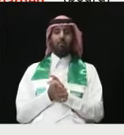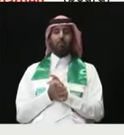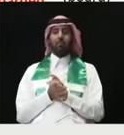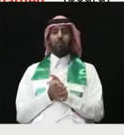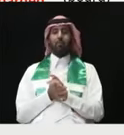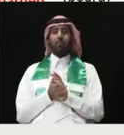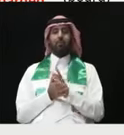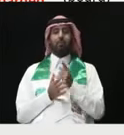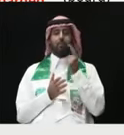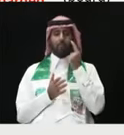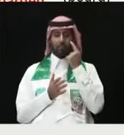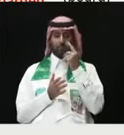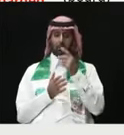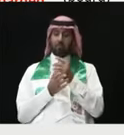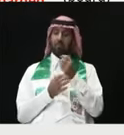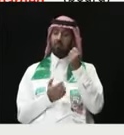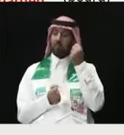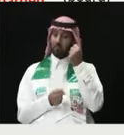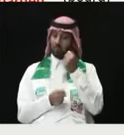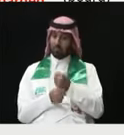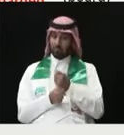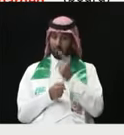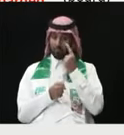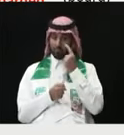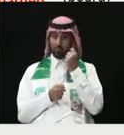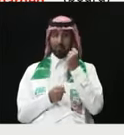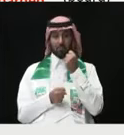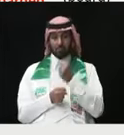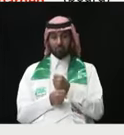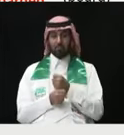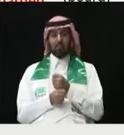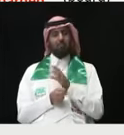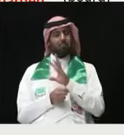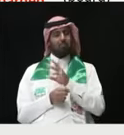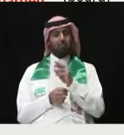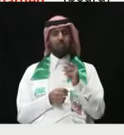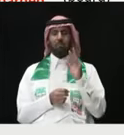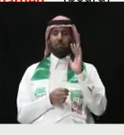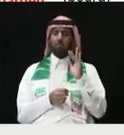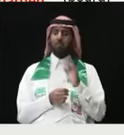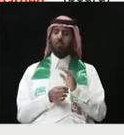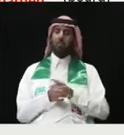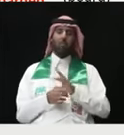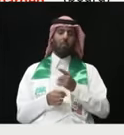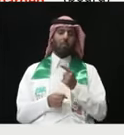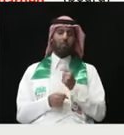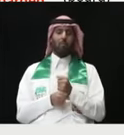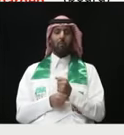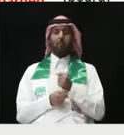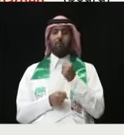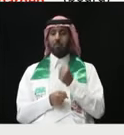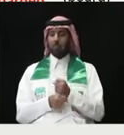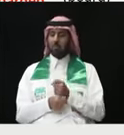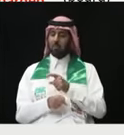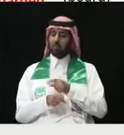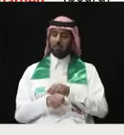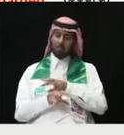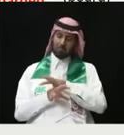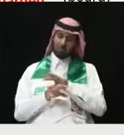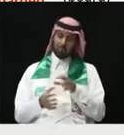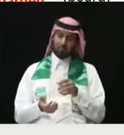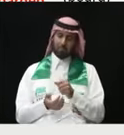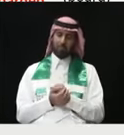who were standing. They were just sitting there. They were waiting the whole time. They